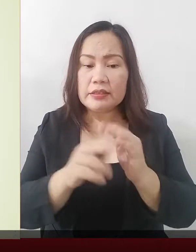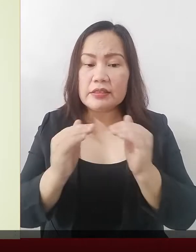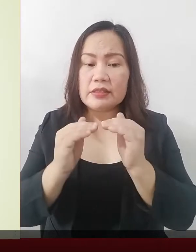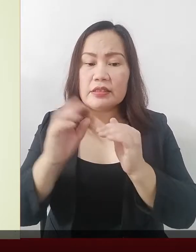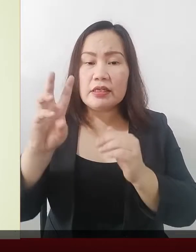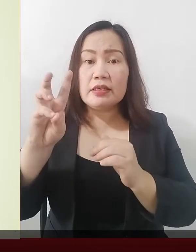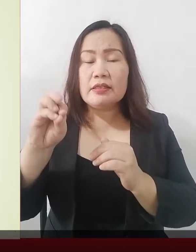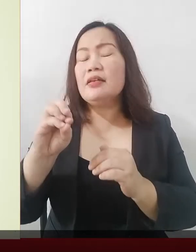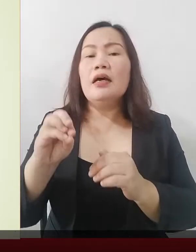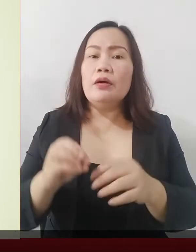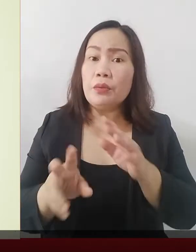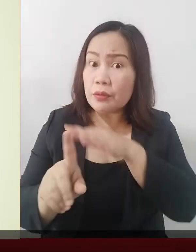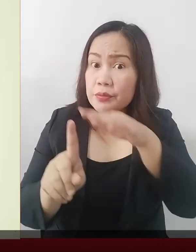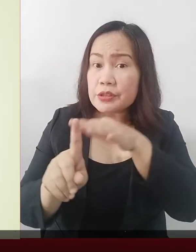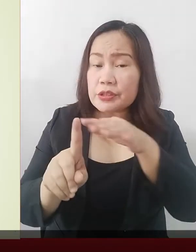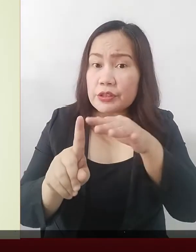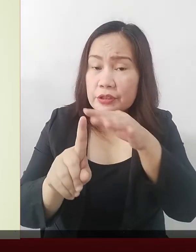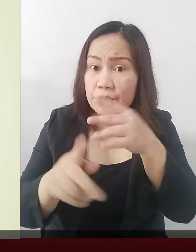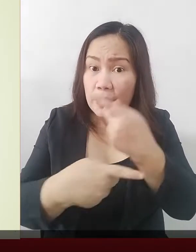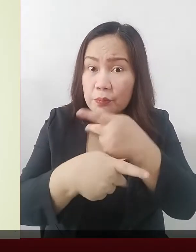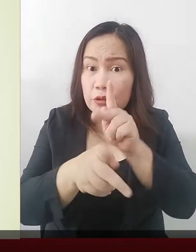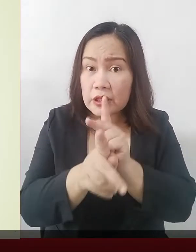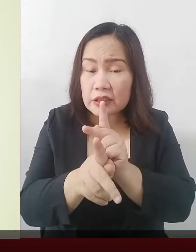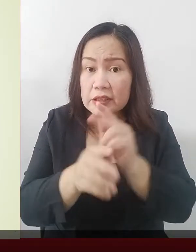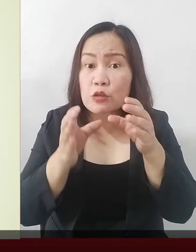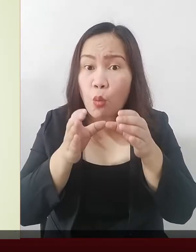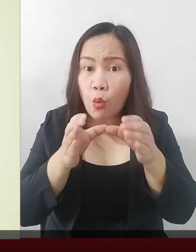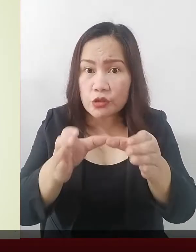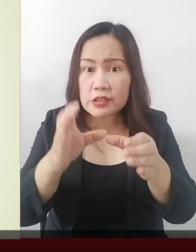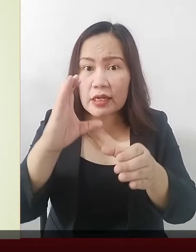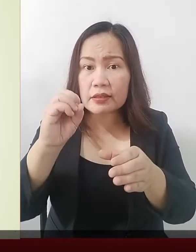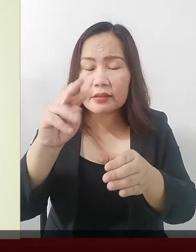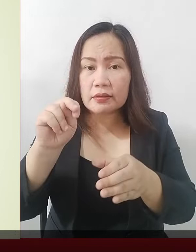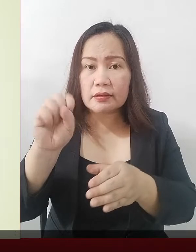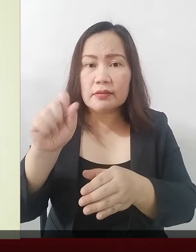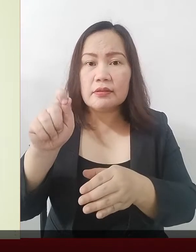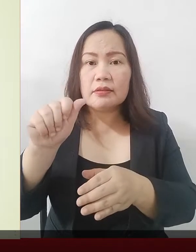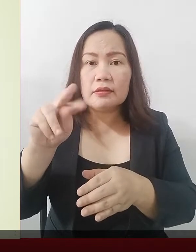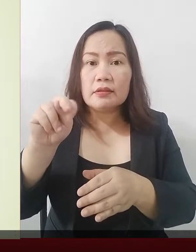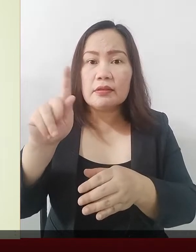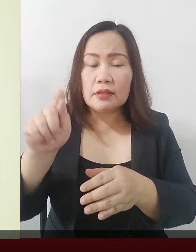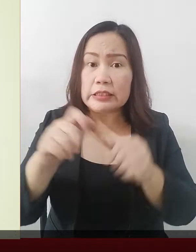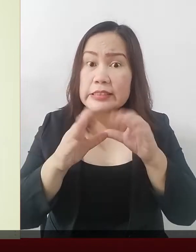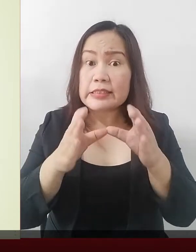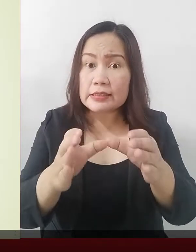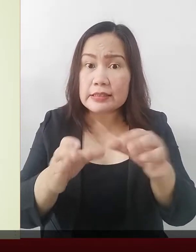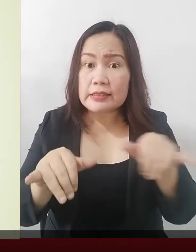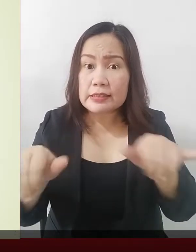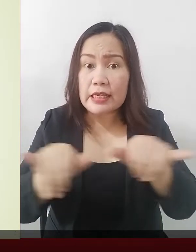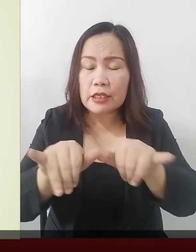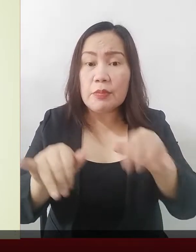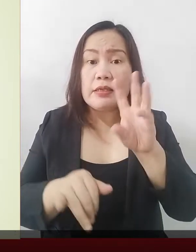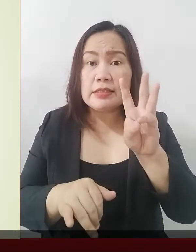We observe that the product of each pair of values is constant, which is 60.